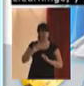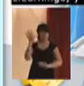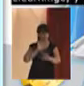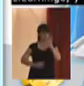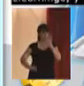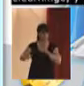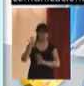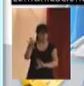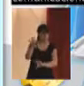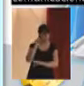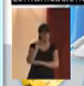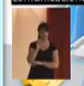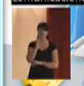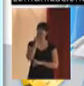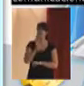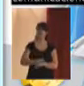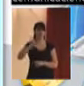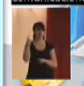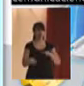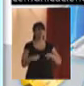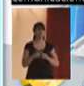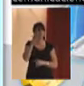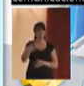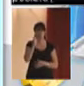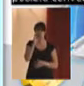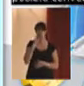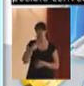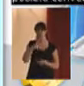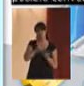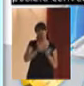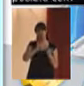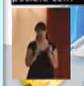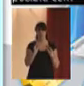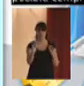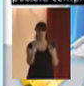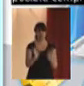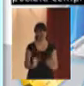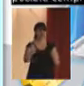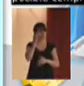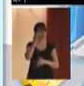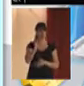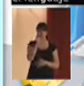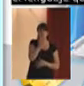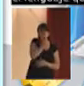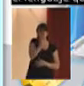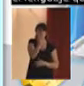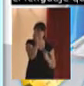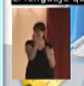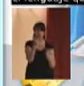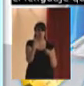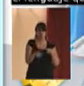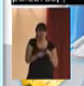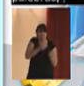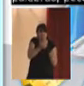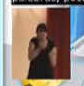And all these different symbols make it more difficult. Another peculiarity is the language that they use. There are very